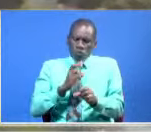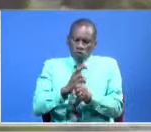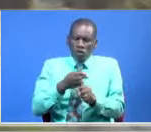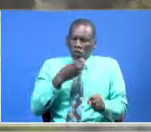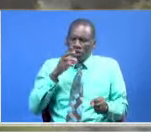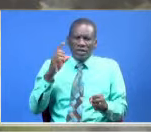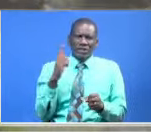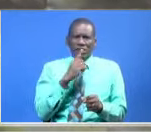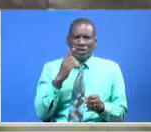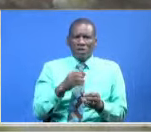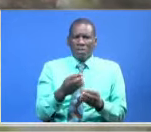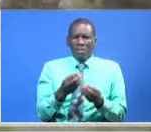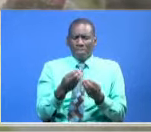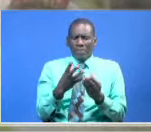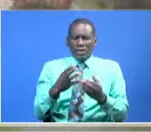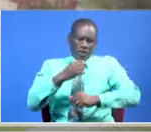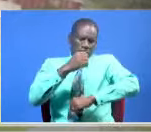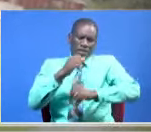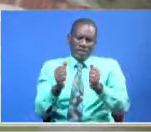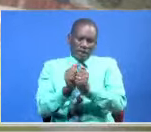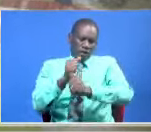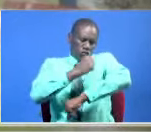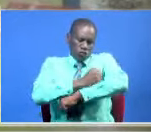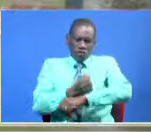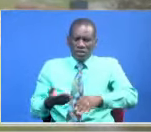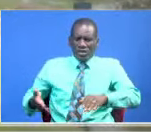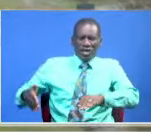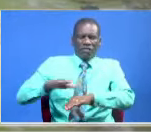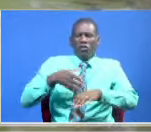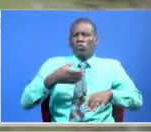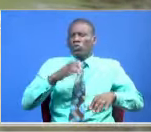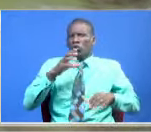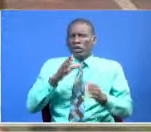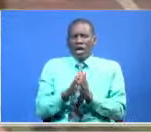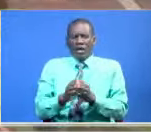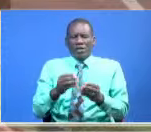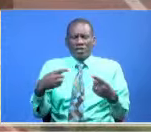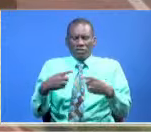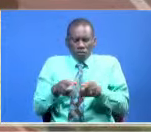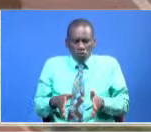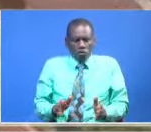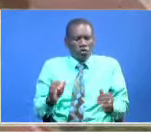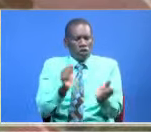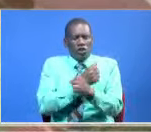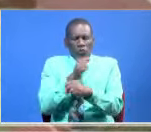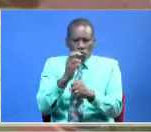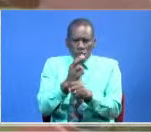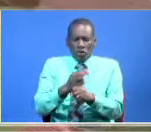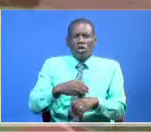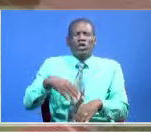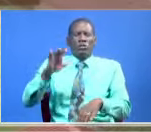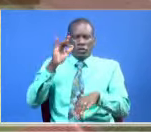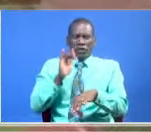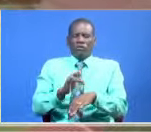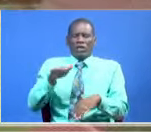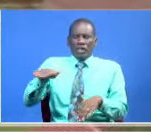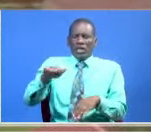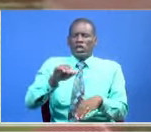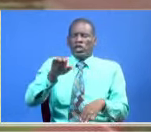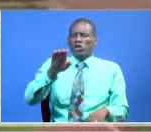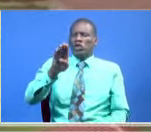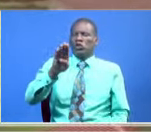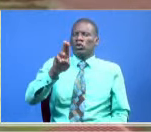remain submerged and a number of roads rendered impassable. The most affected area is Bunyala